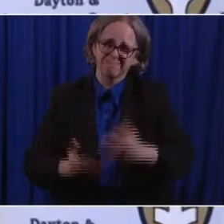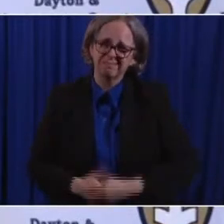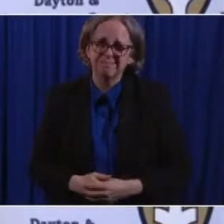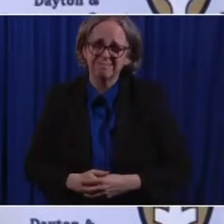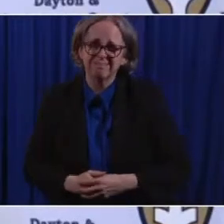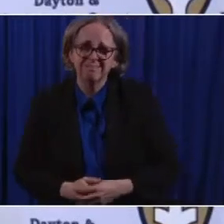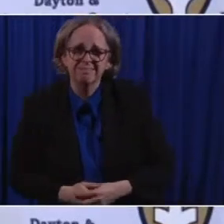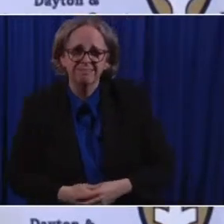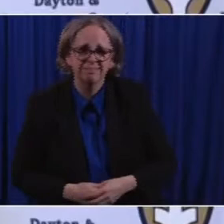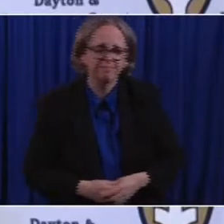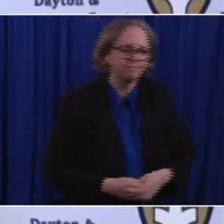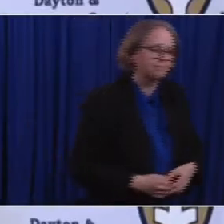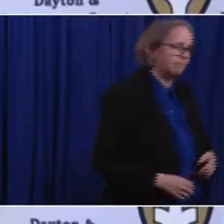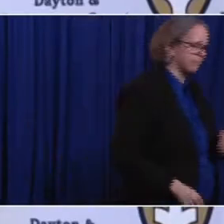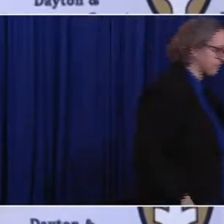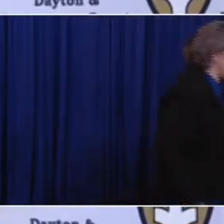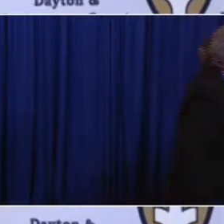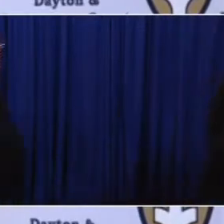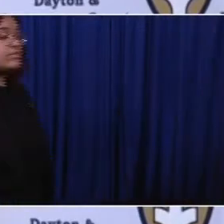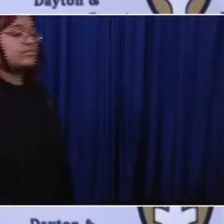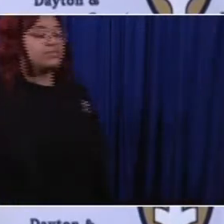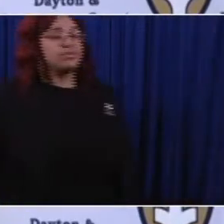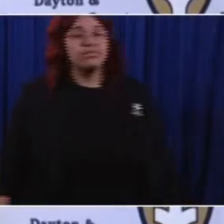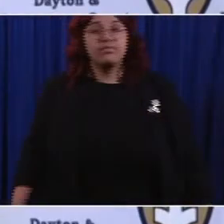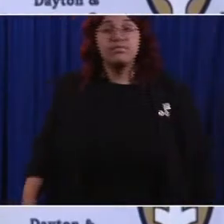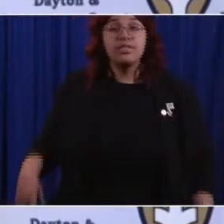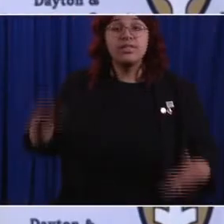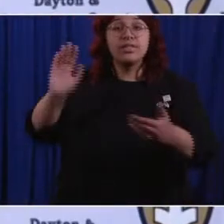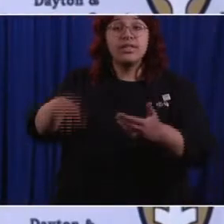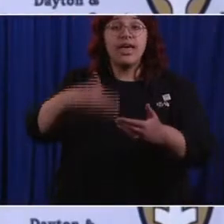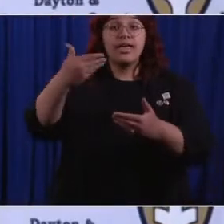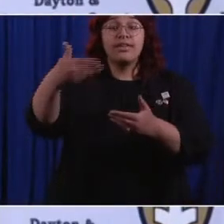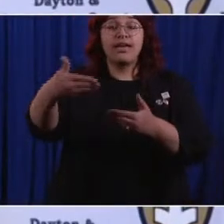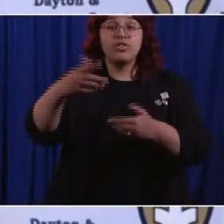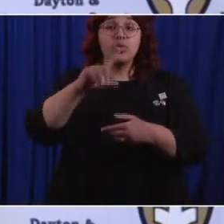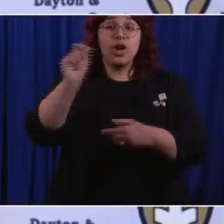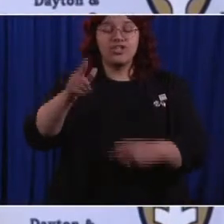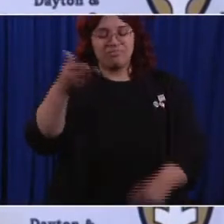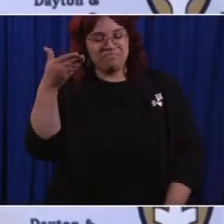Next question is on site at Dayton. It's from Caitlin Schroeder at the Dayton Daily News.